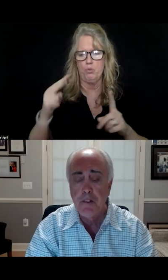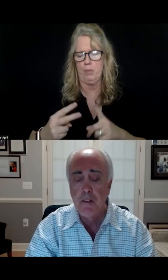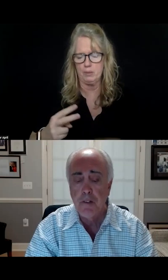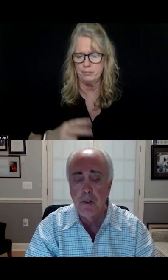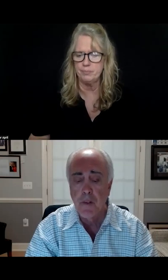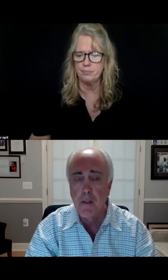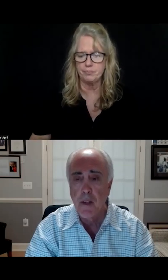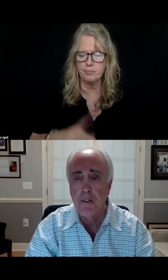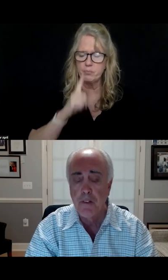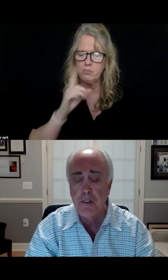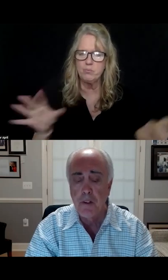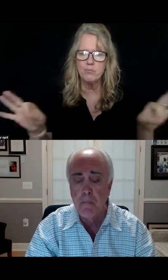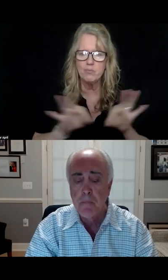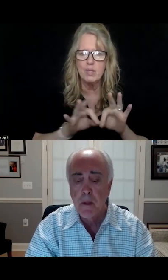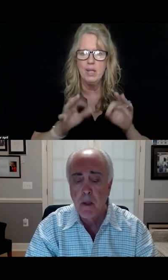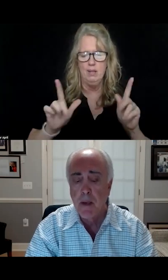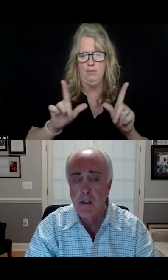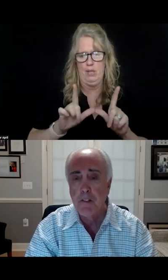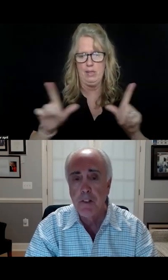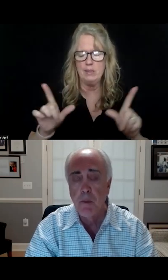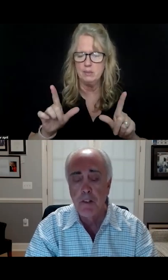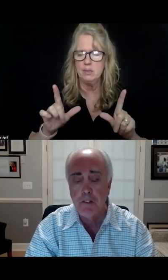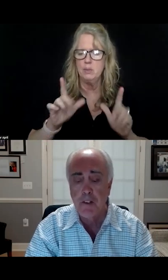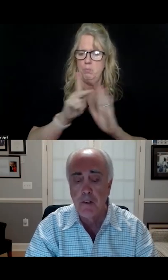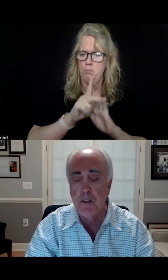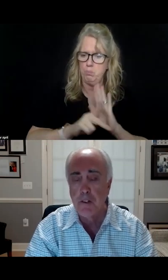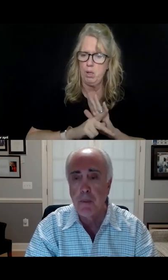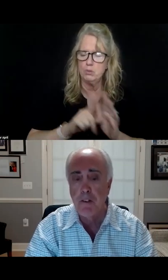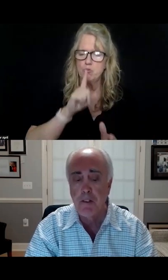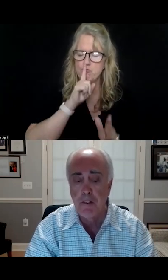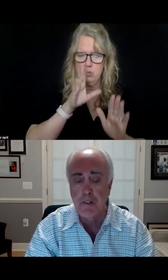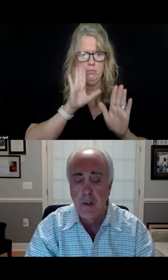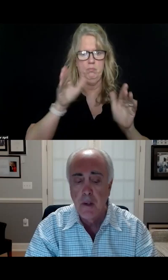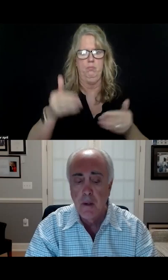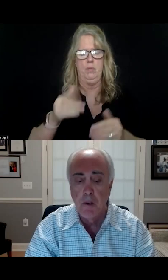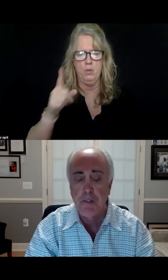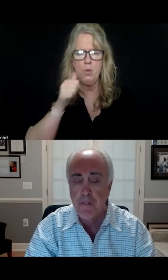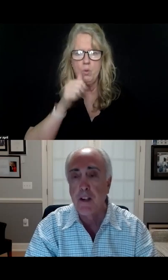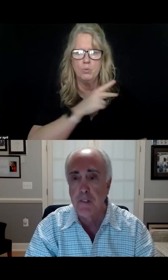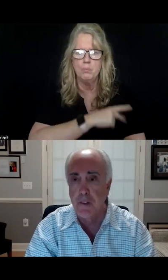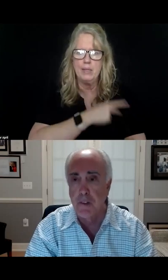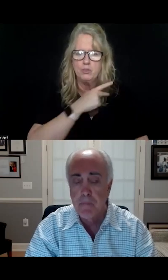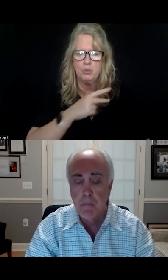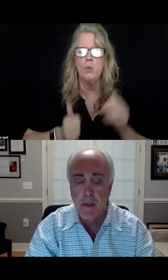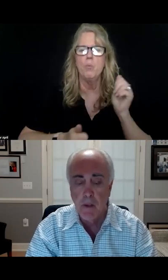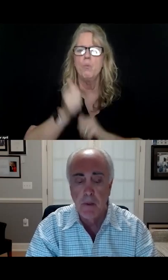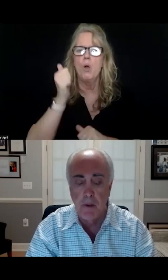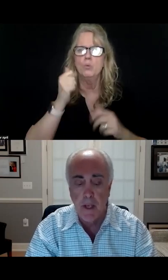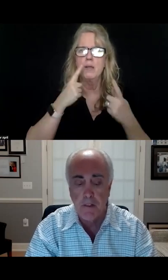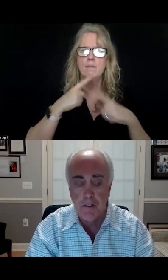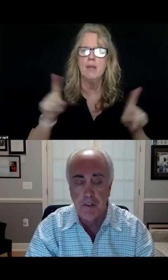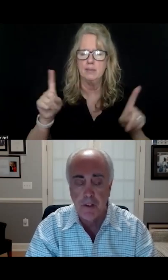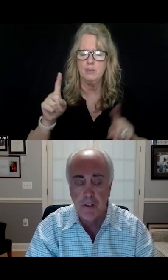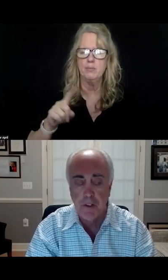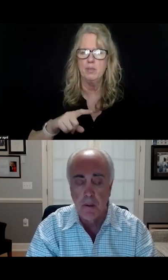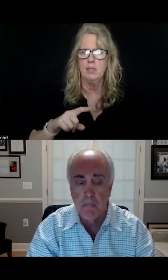is essential that licensing policy really centers those patients most affected by limited